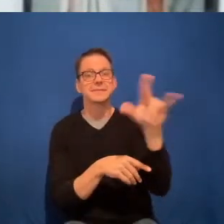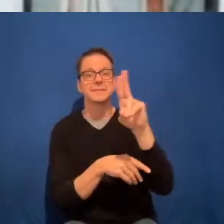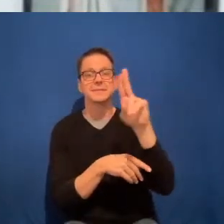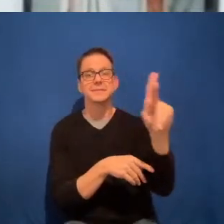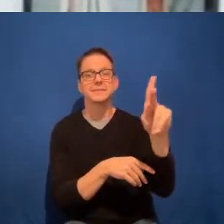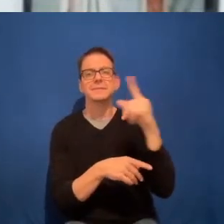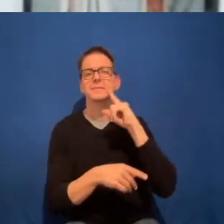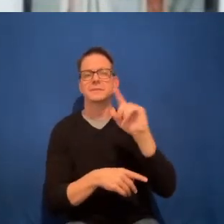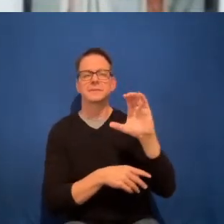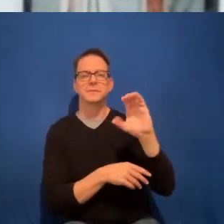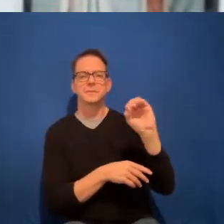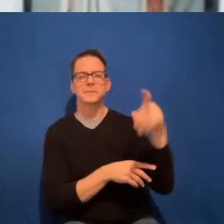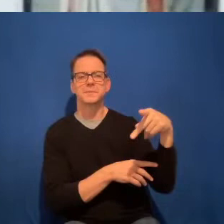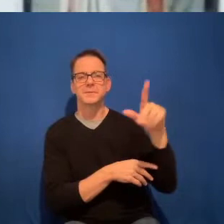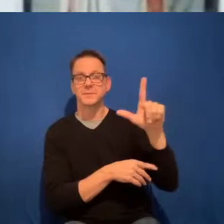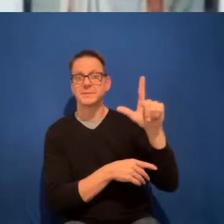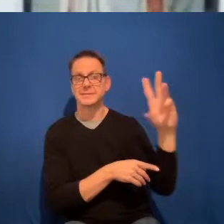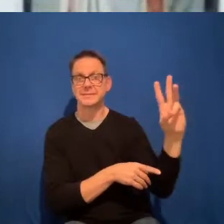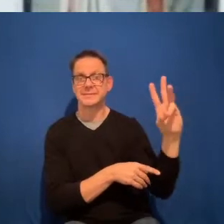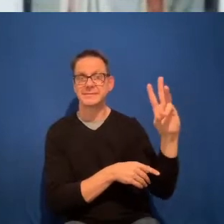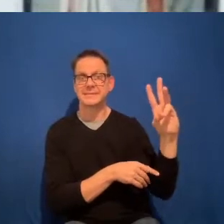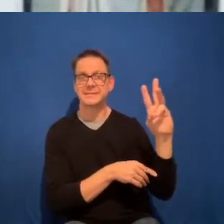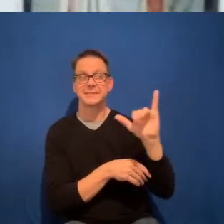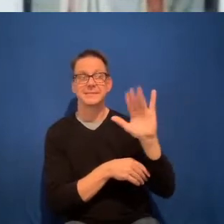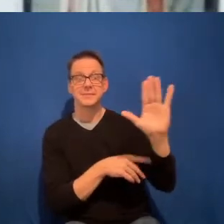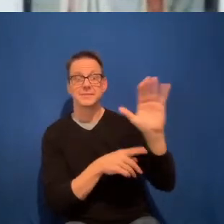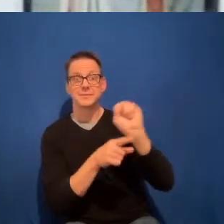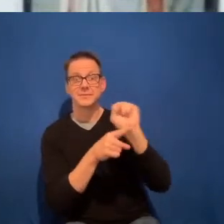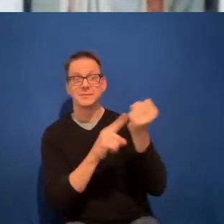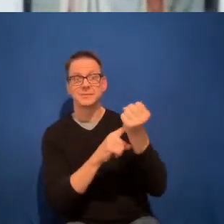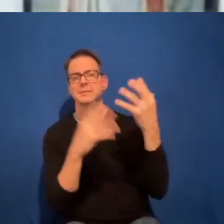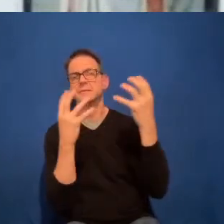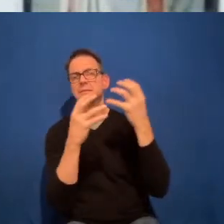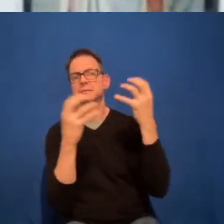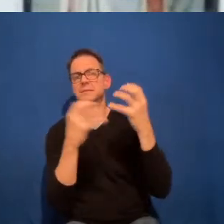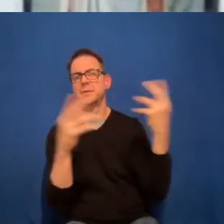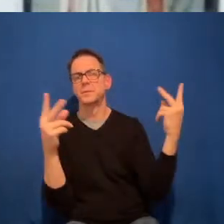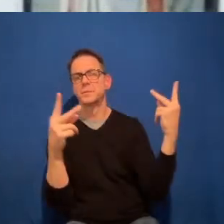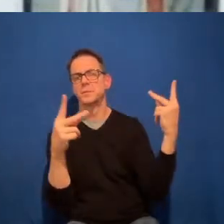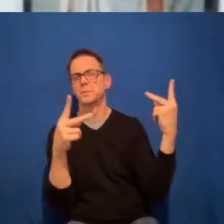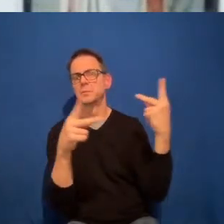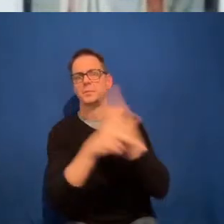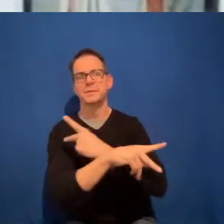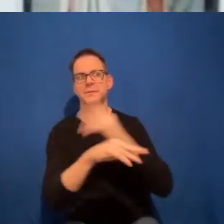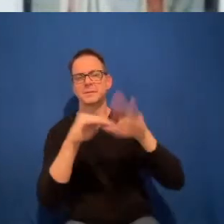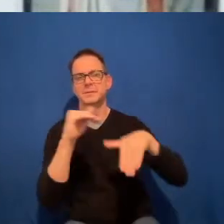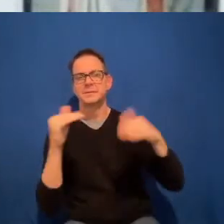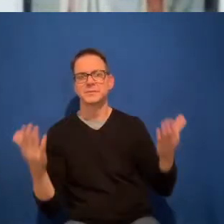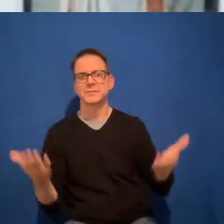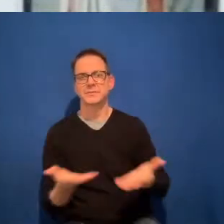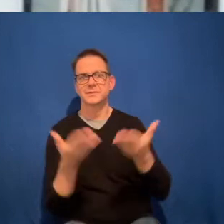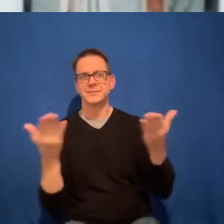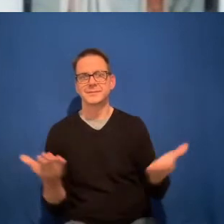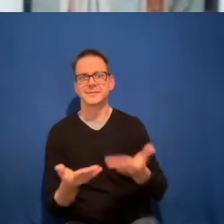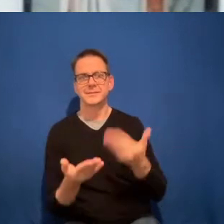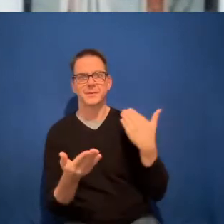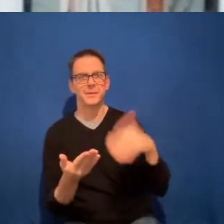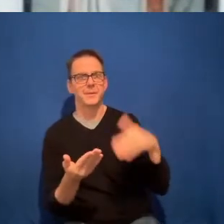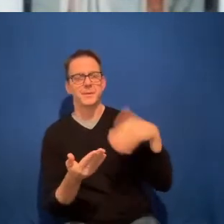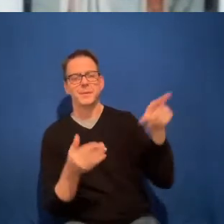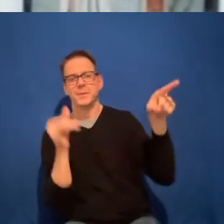COP26, because I knew the situation there was so much worse than it is in our province.